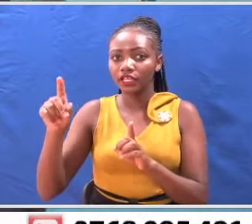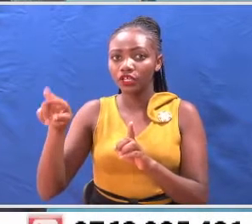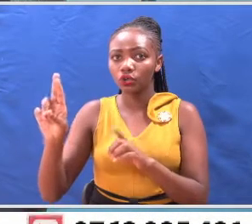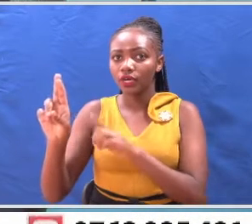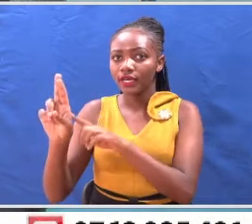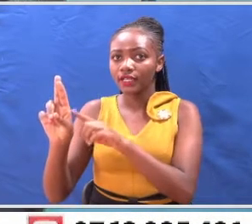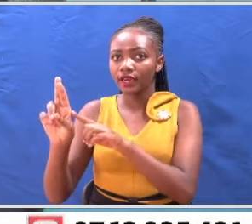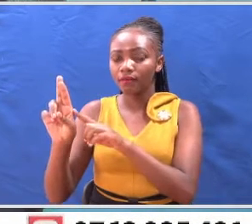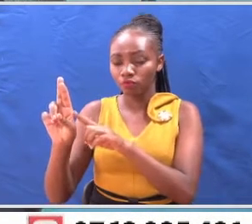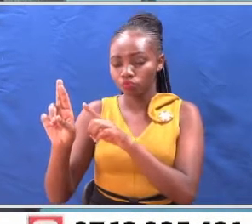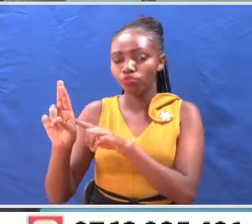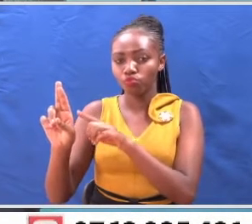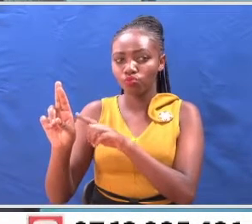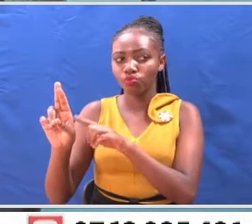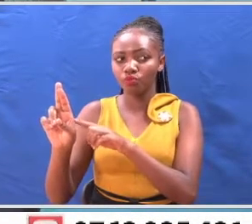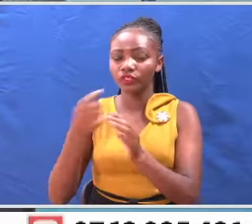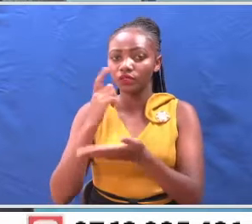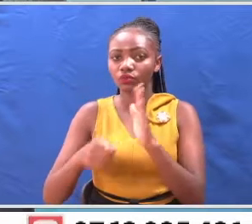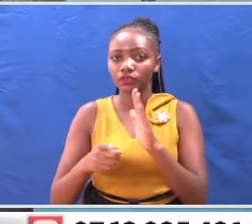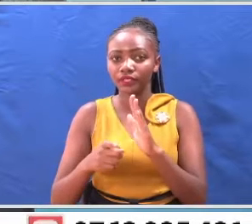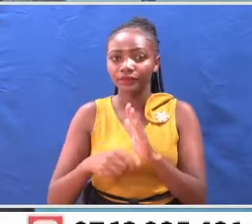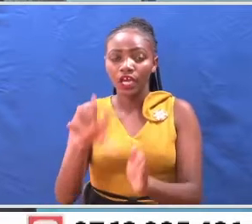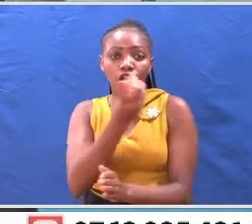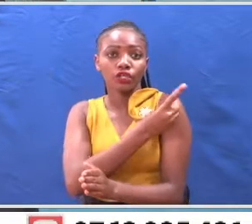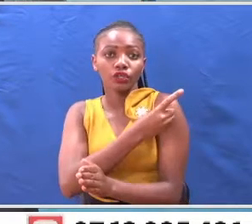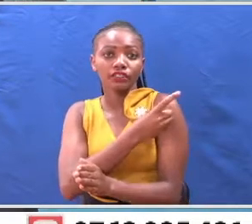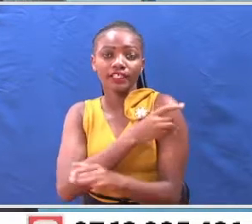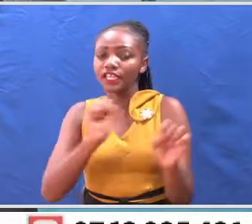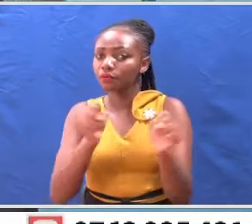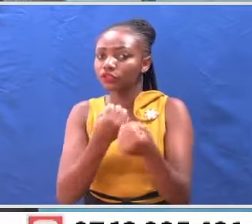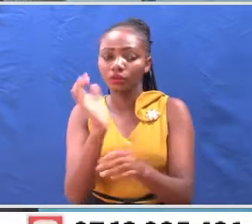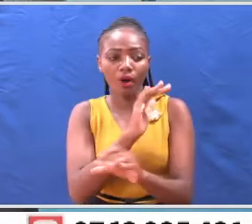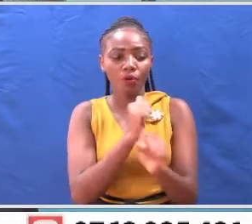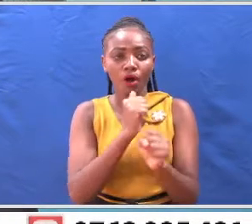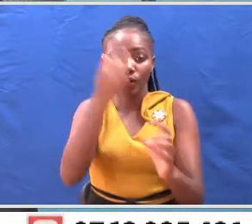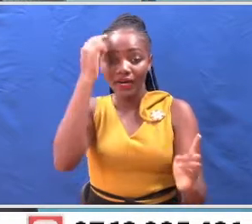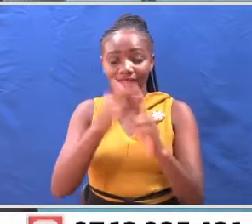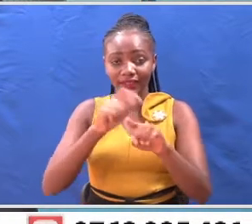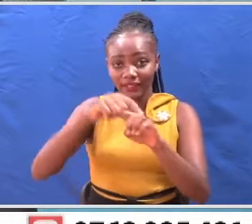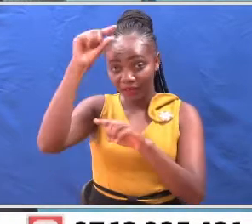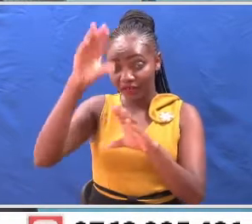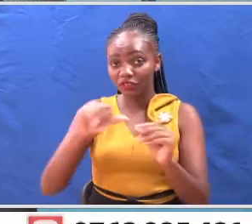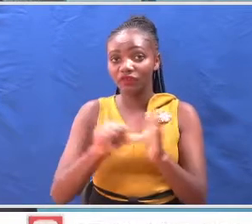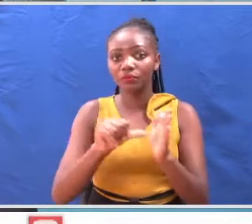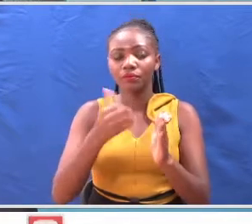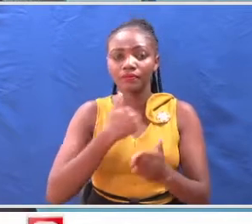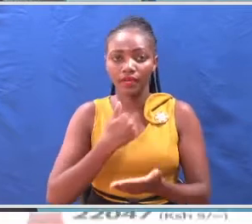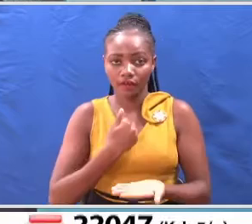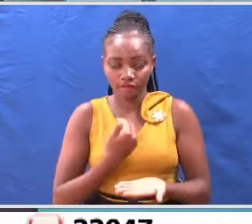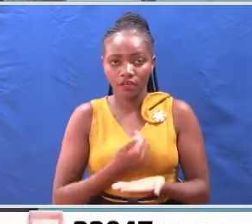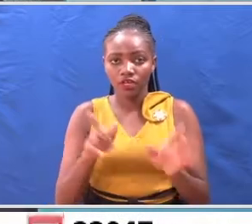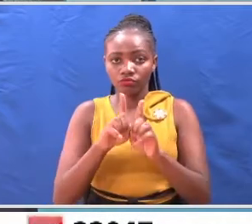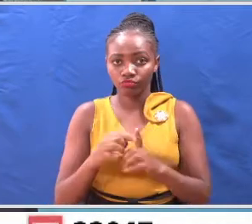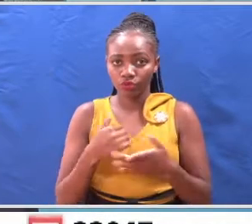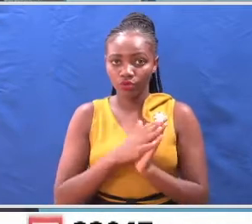Practitioners, Pharmacists and Dentist Union says doctors will not resume work until their grievances are addressed.